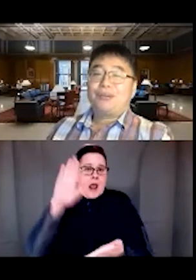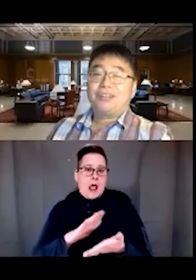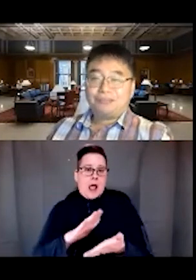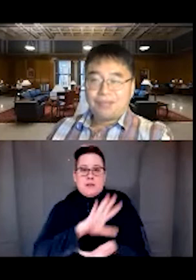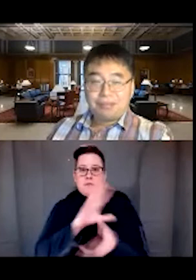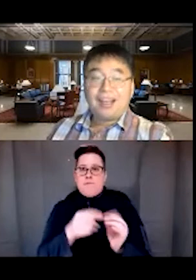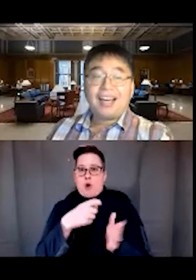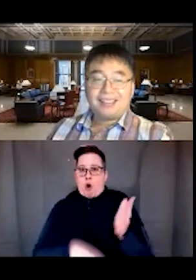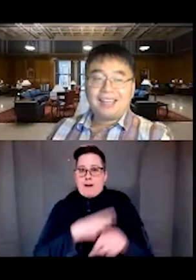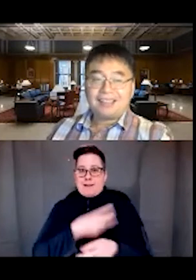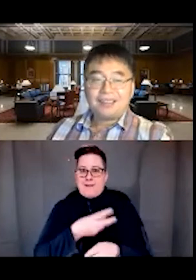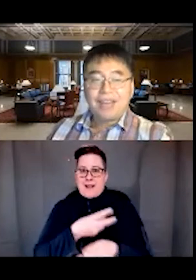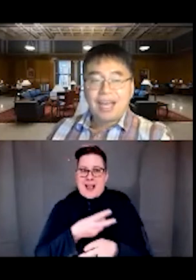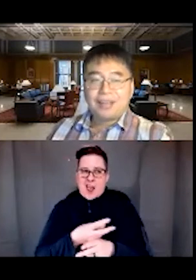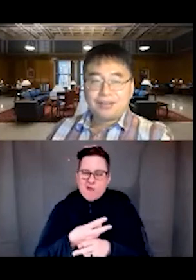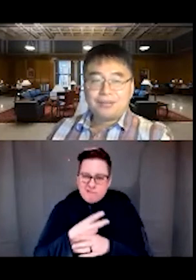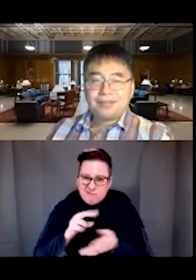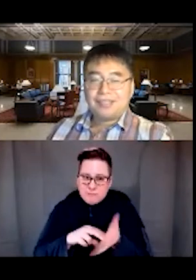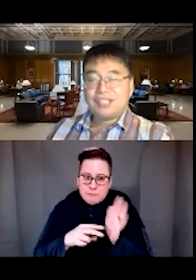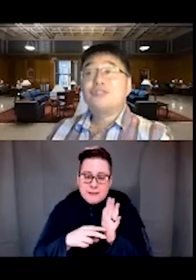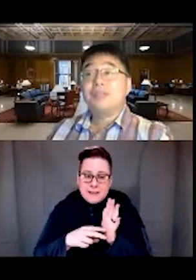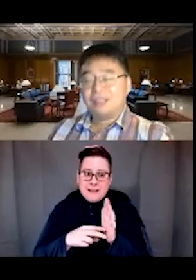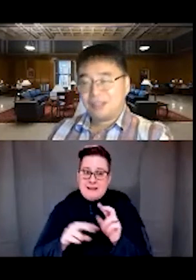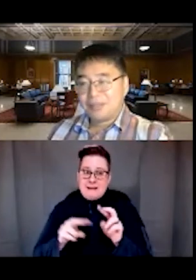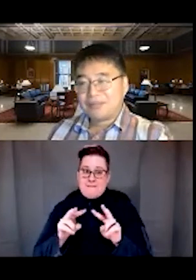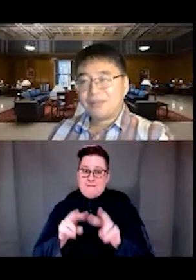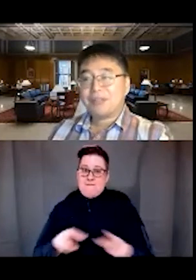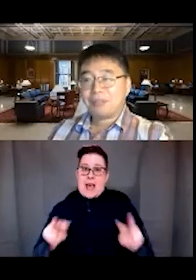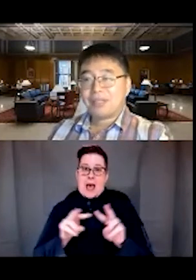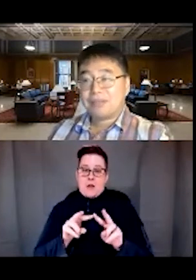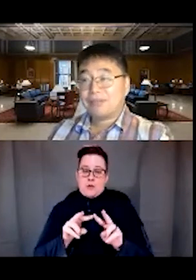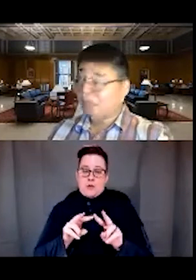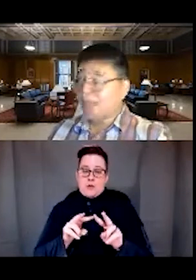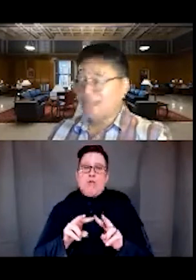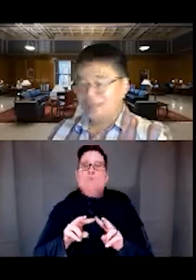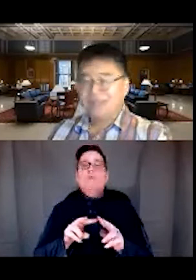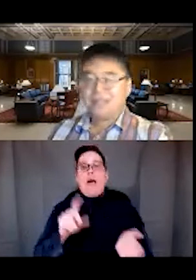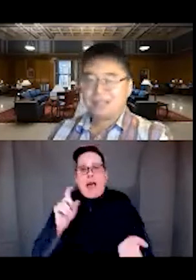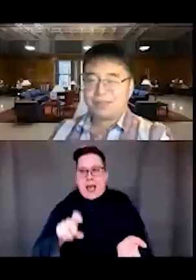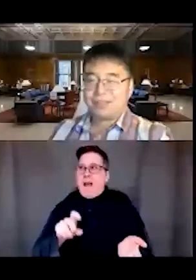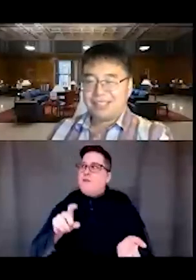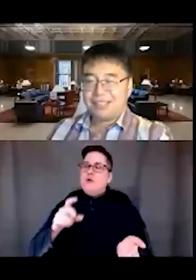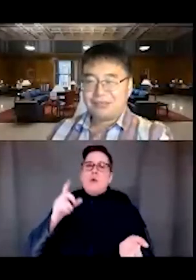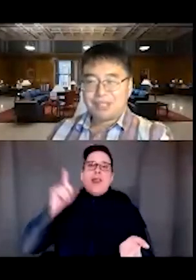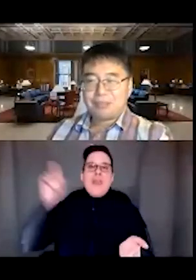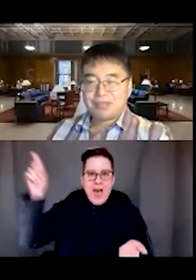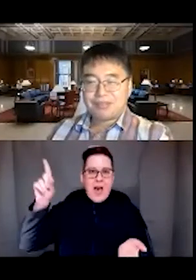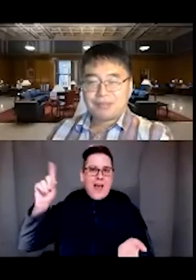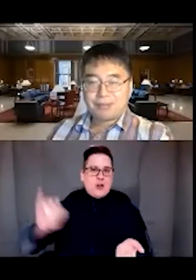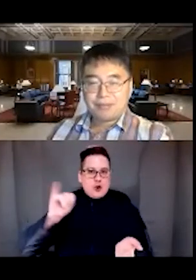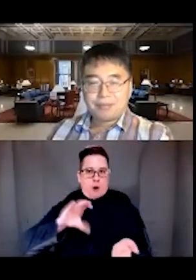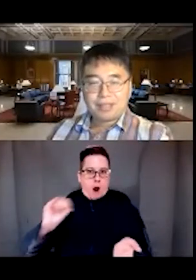that really implied that the value needs to be determined from the perspective of the payer, right? So that's what is very